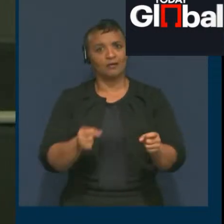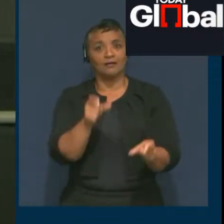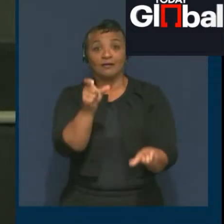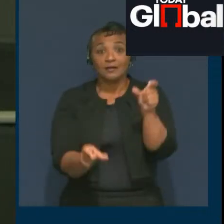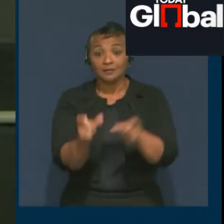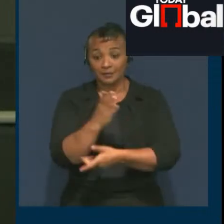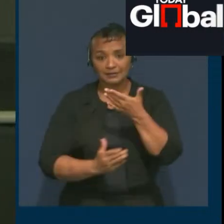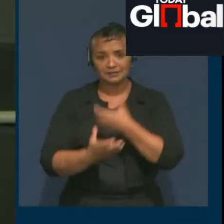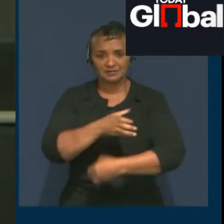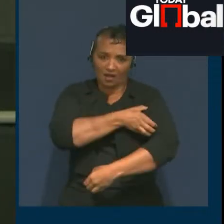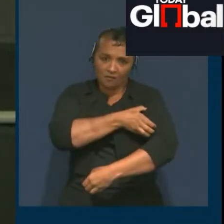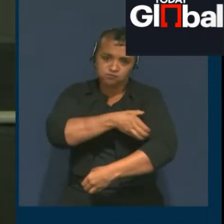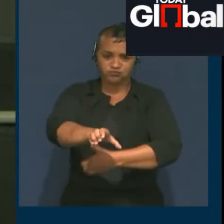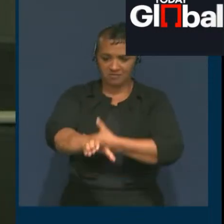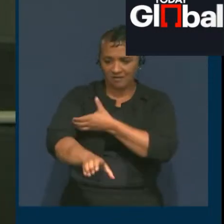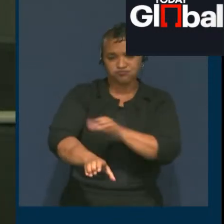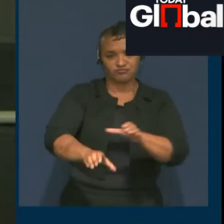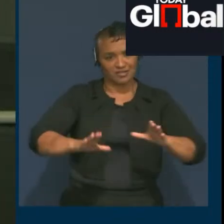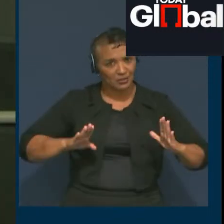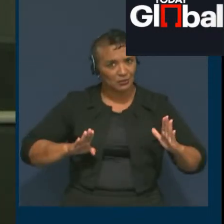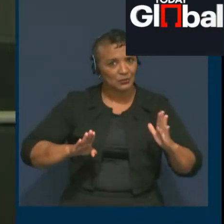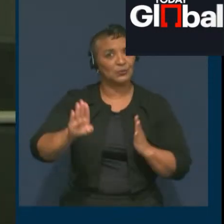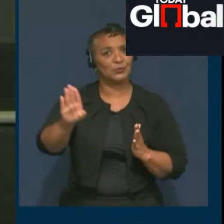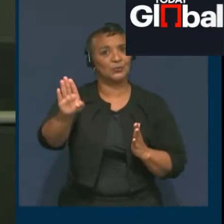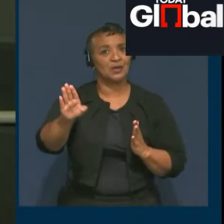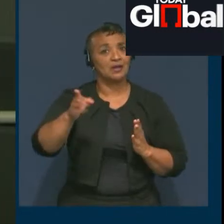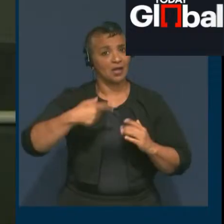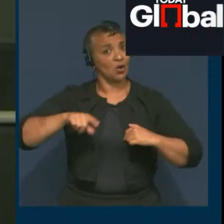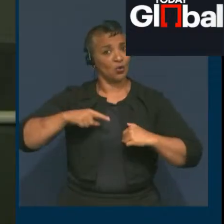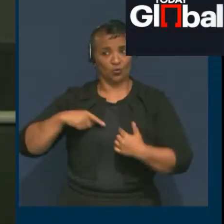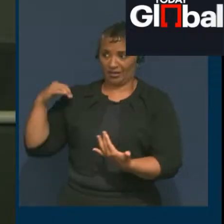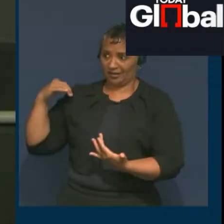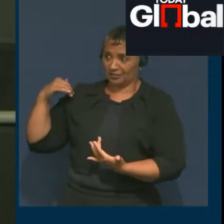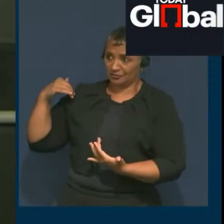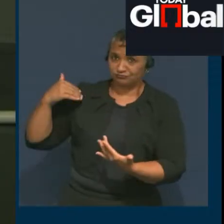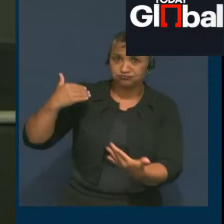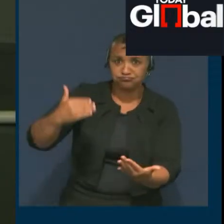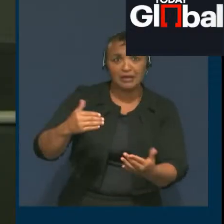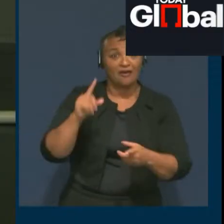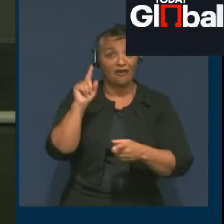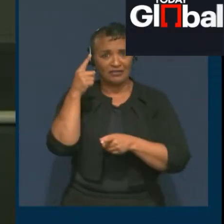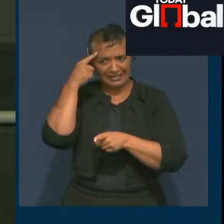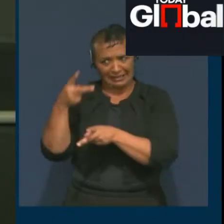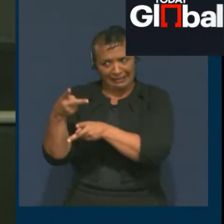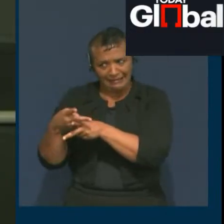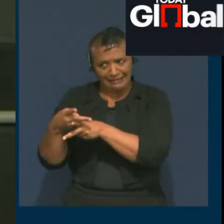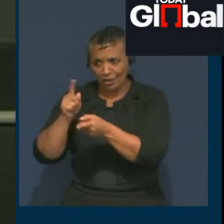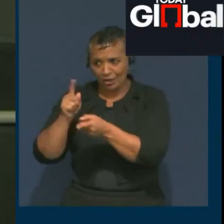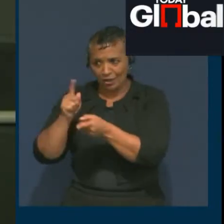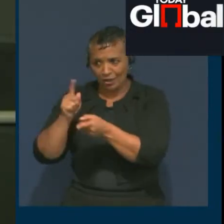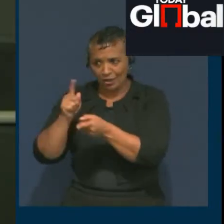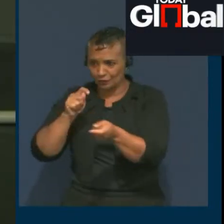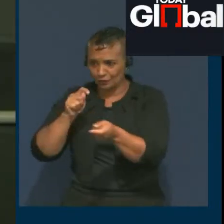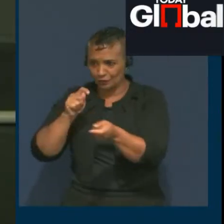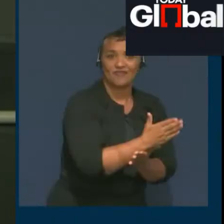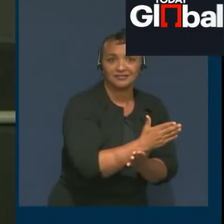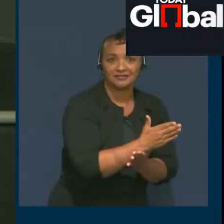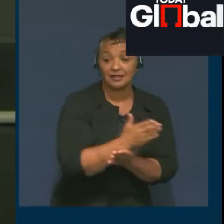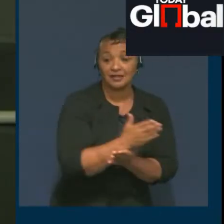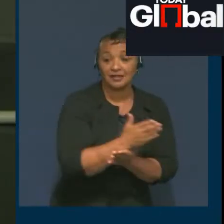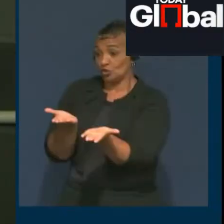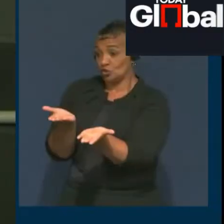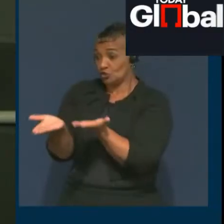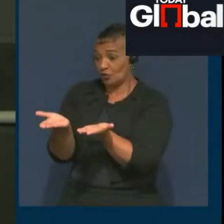with disabilities. This journey has evolved clearly from care to rights, from the provision of services to the removal of